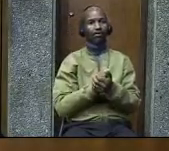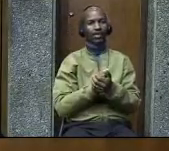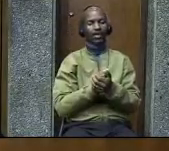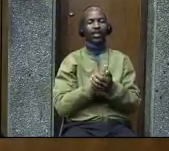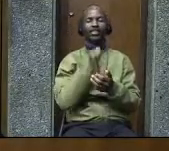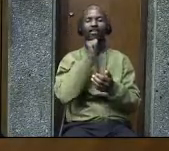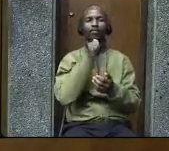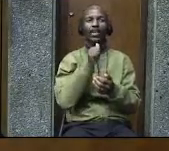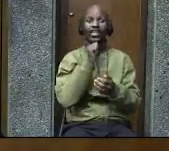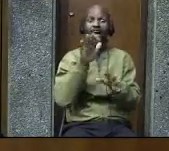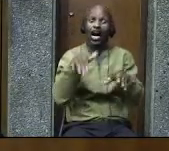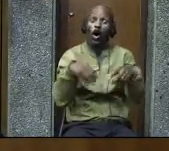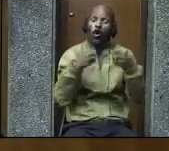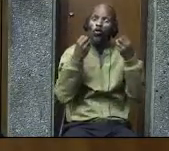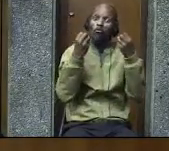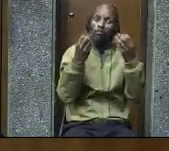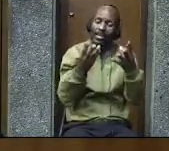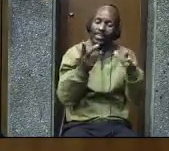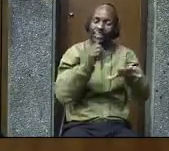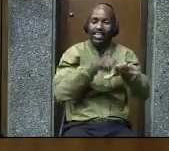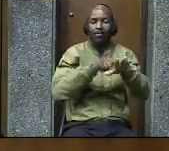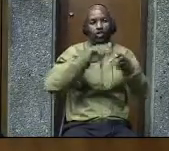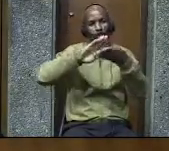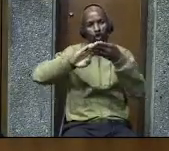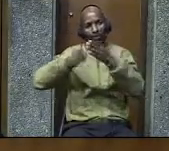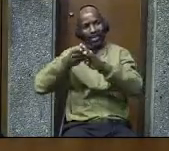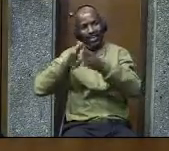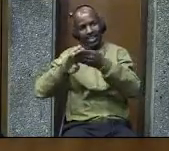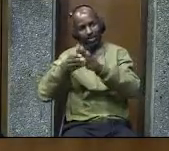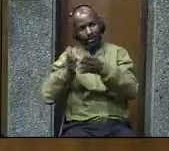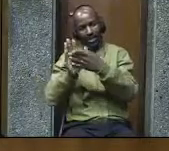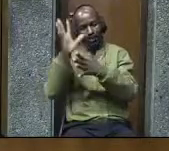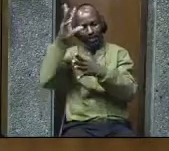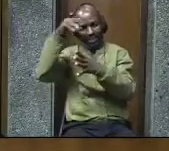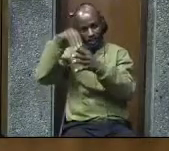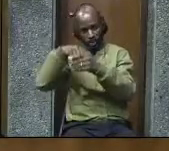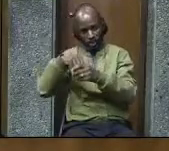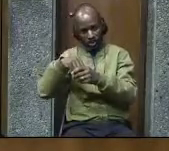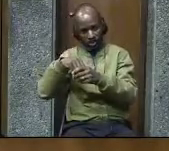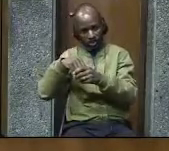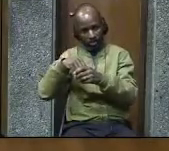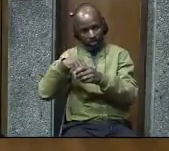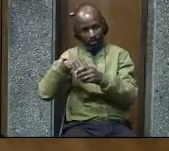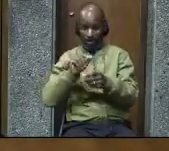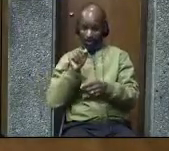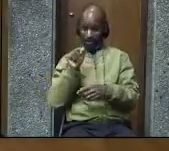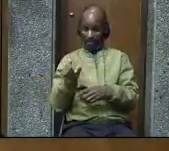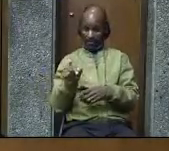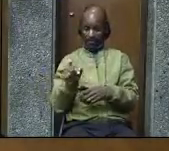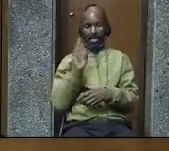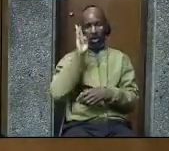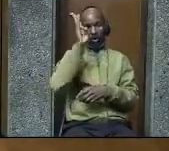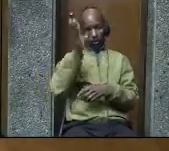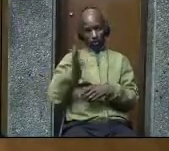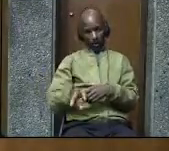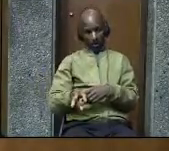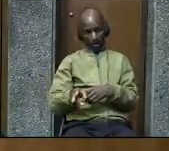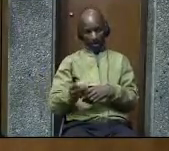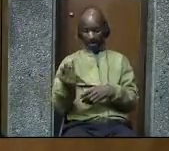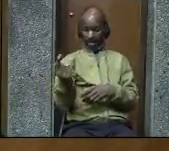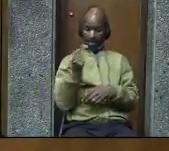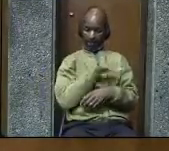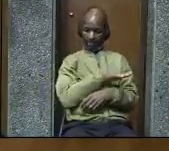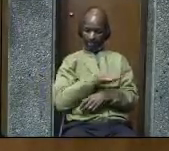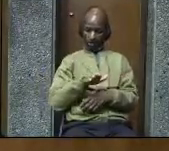Regardless of how many times community have been engaged, this will certainly come down